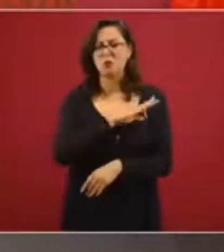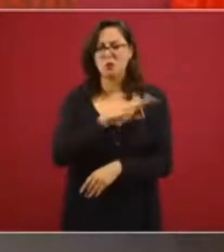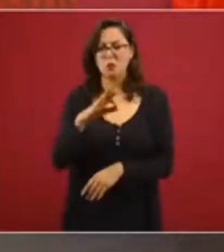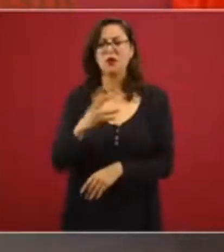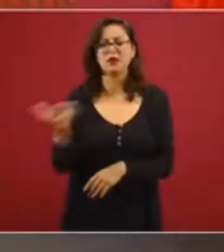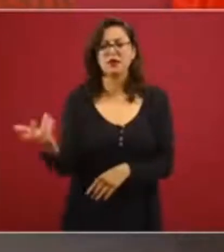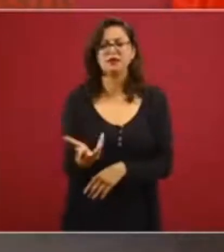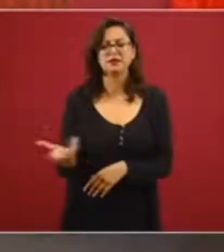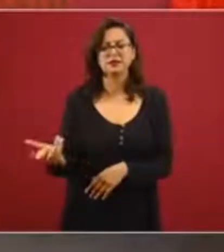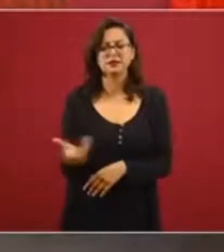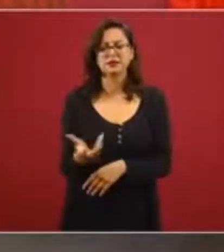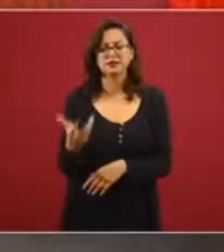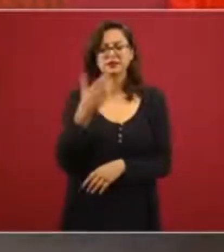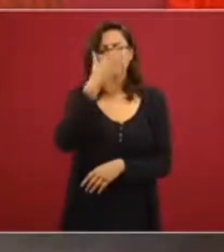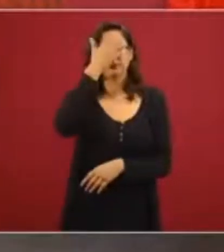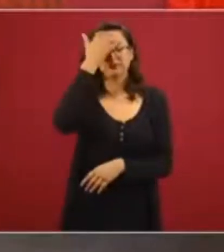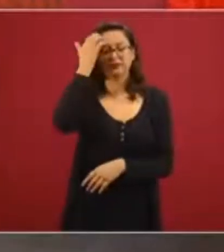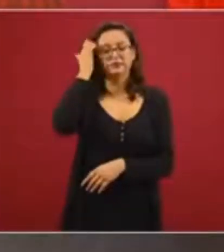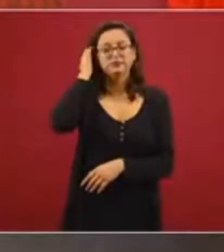porque